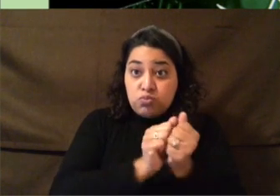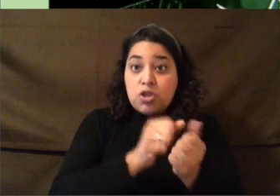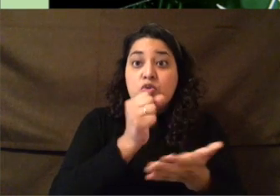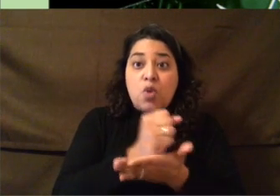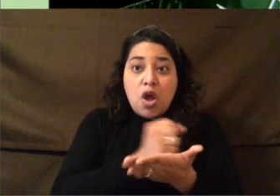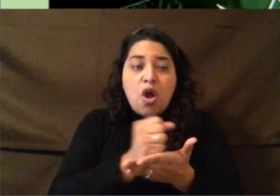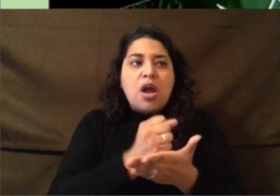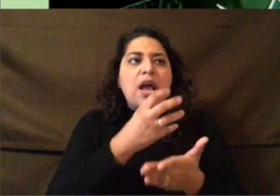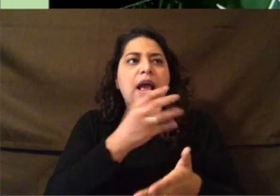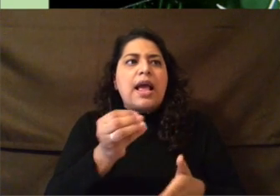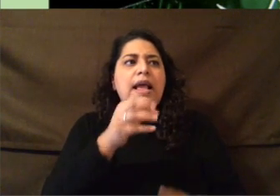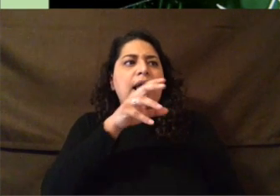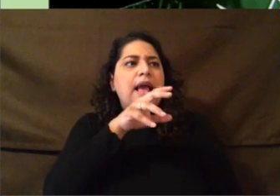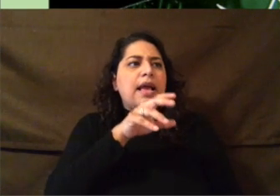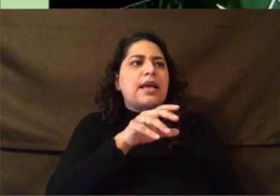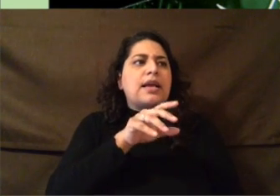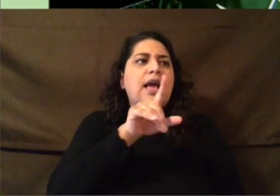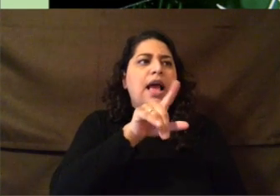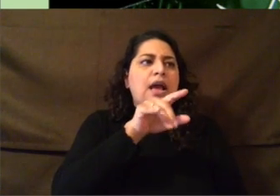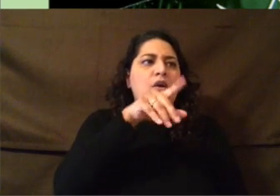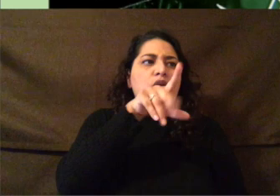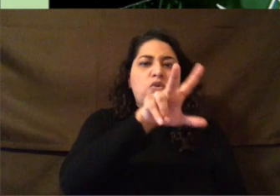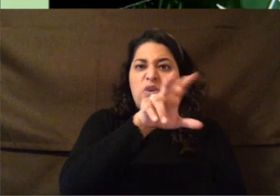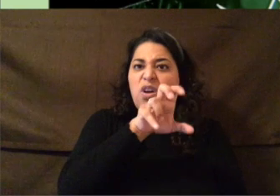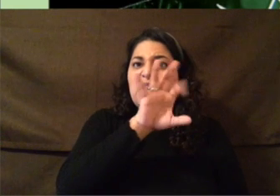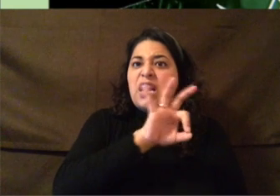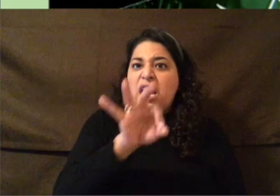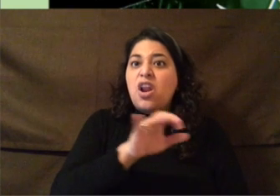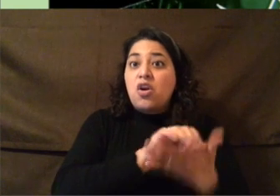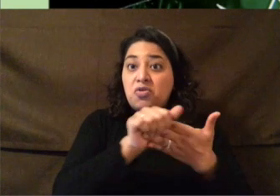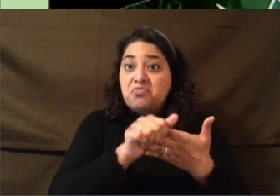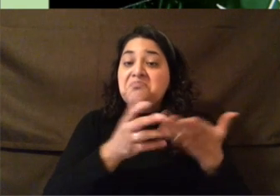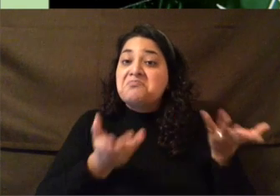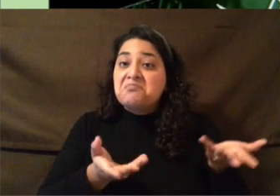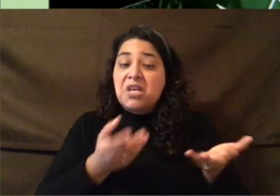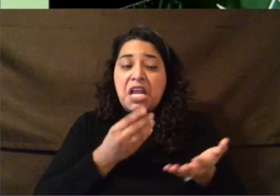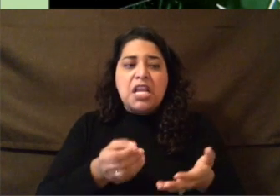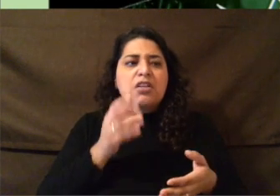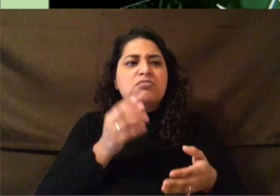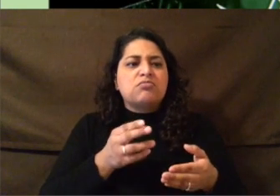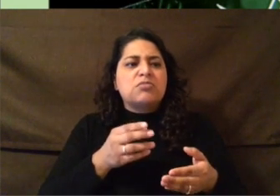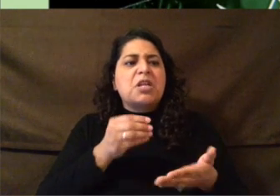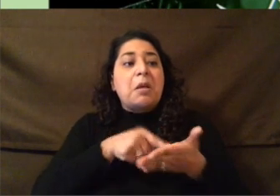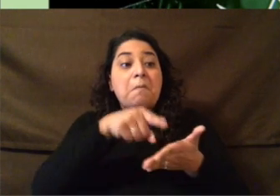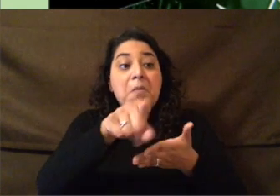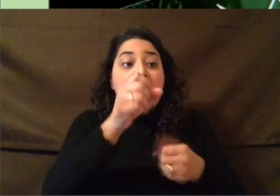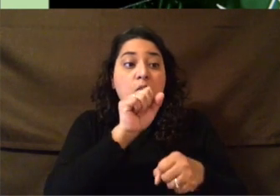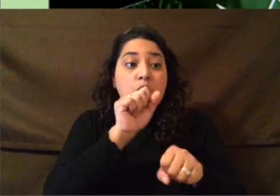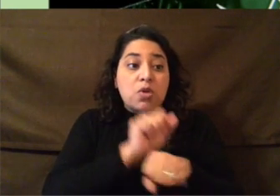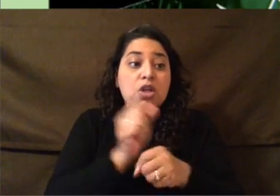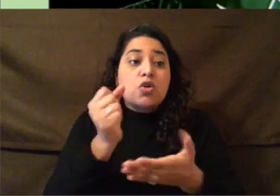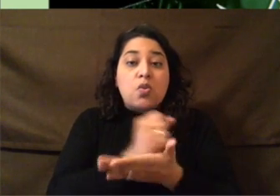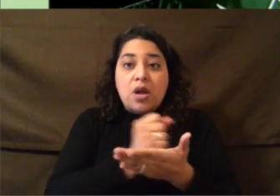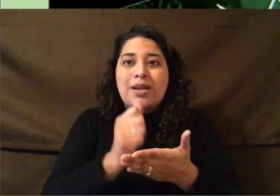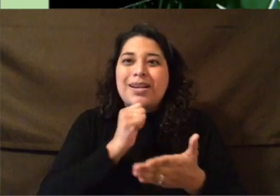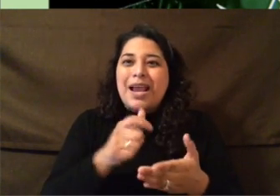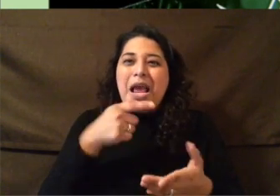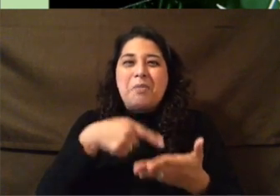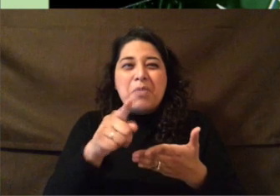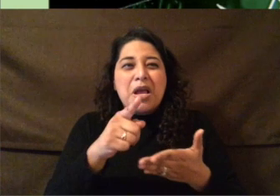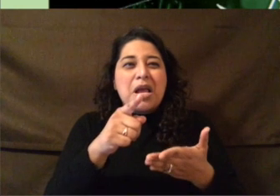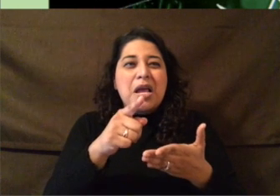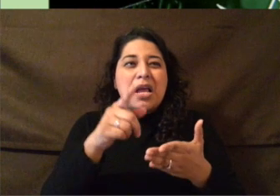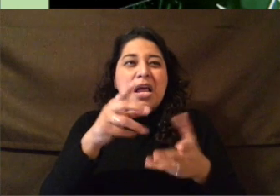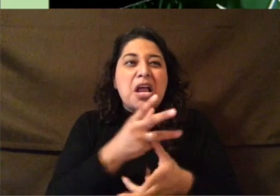credit card, and the iPad is originally $399, okay? And you put it on a credit card and you don't